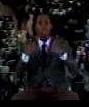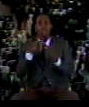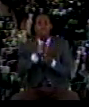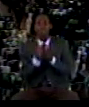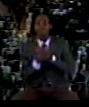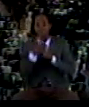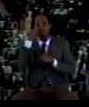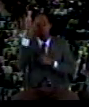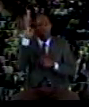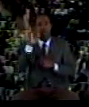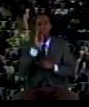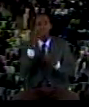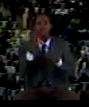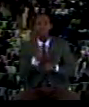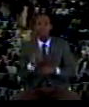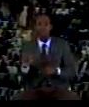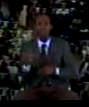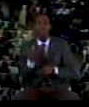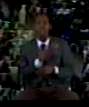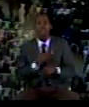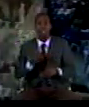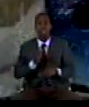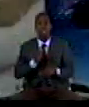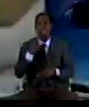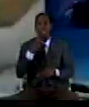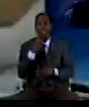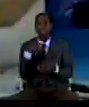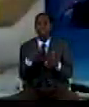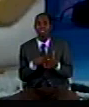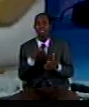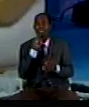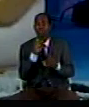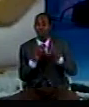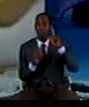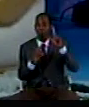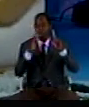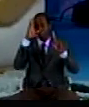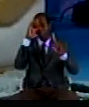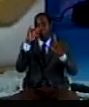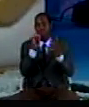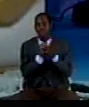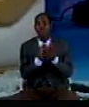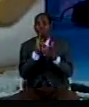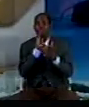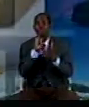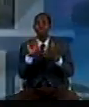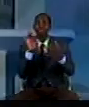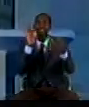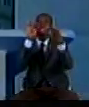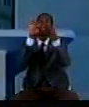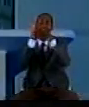I said, "This is one man that is connected with heaven."